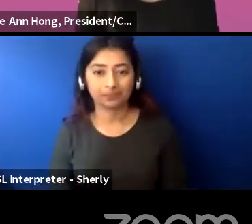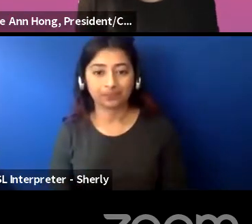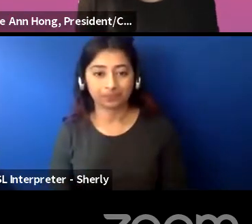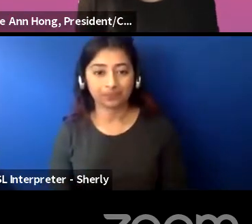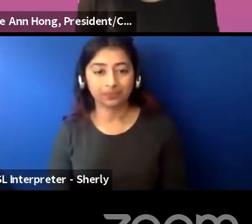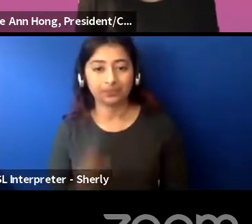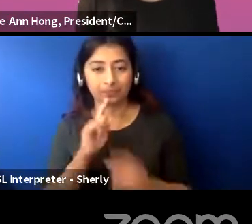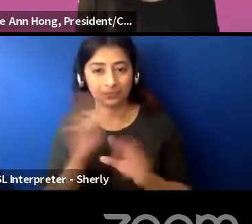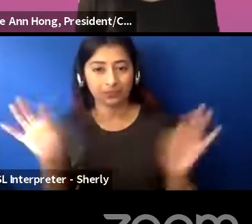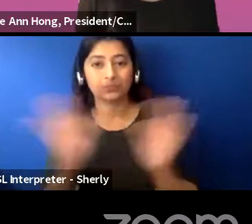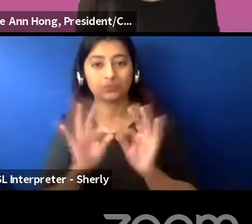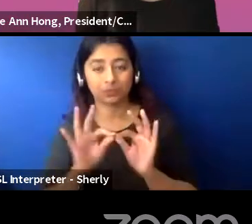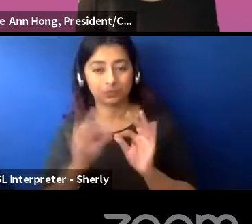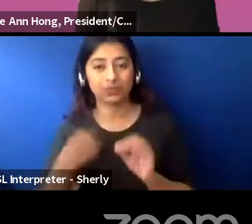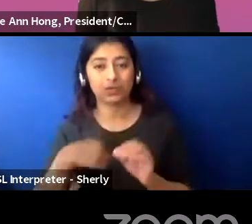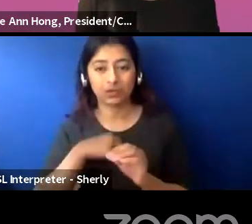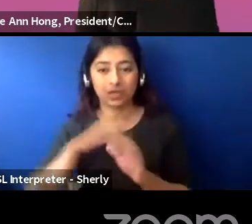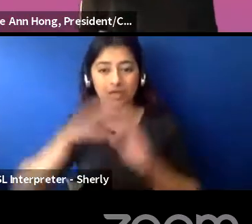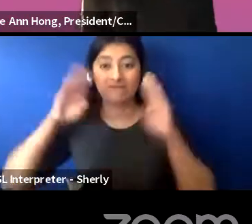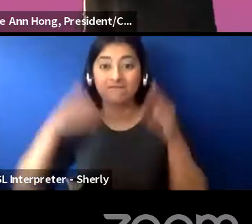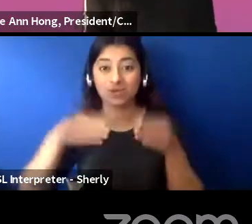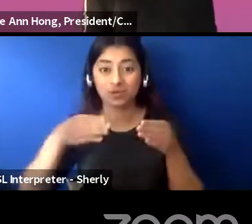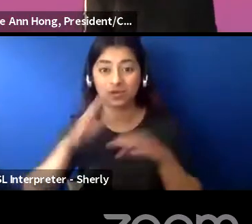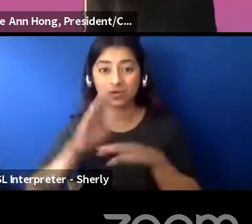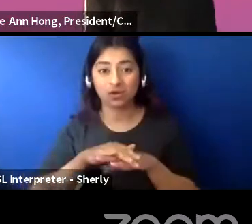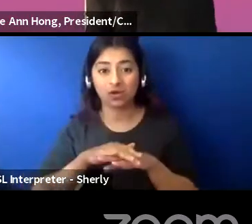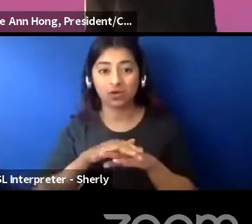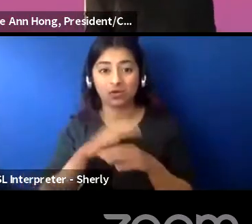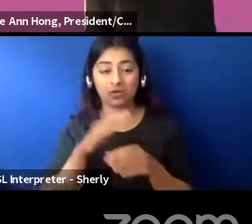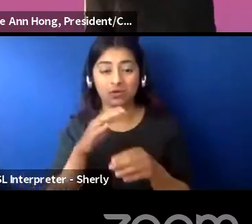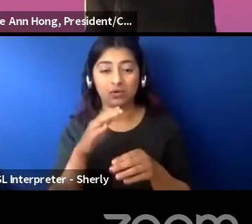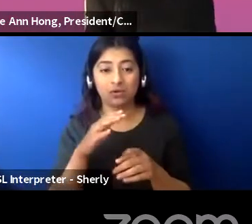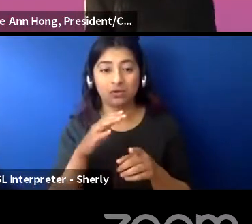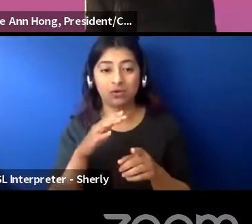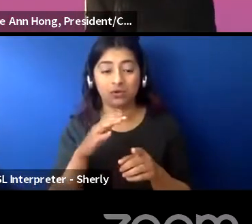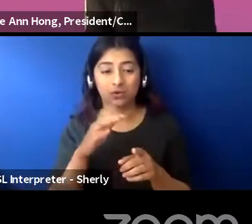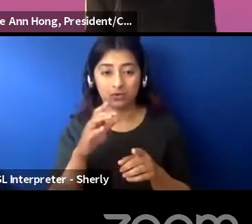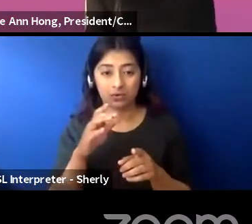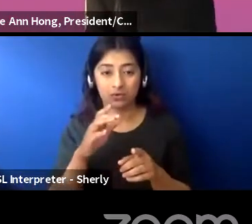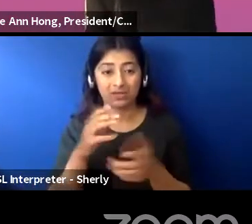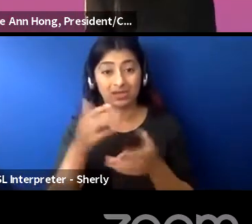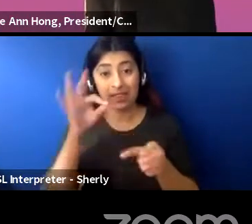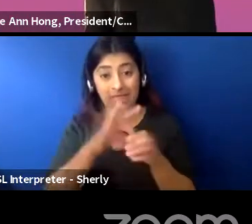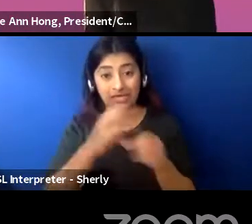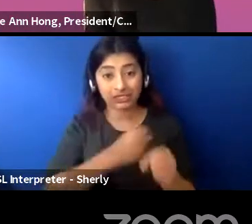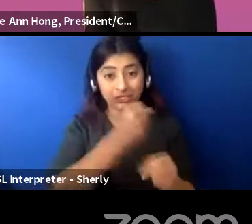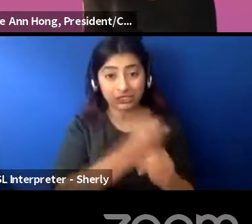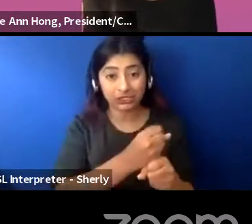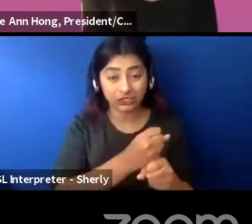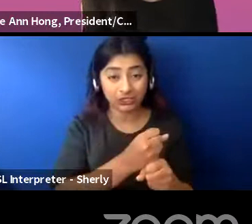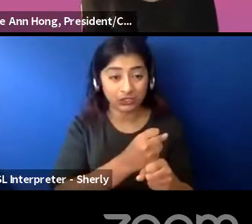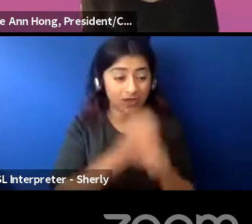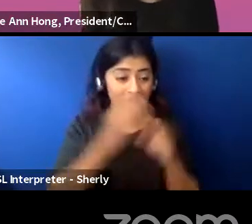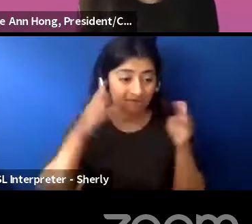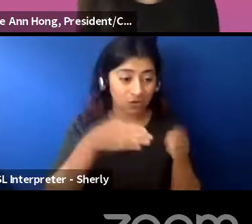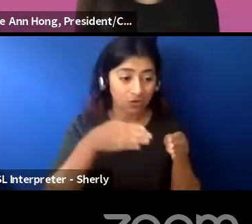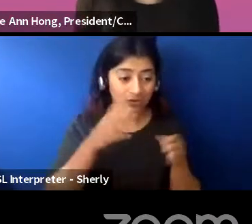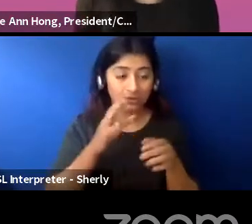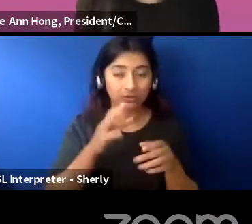we stay focused, not only on the year where there is an election, but